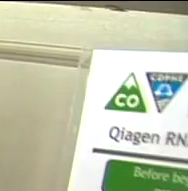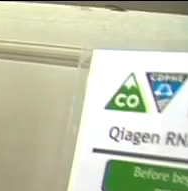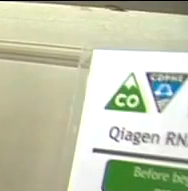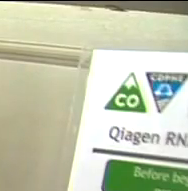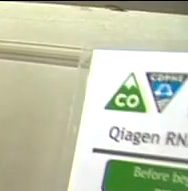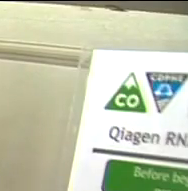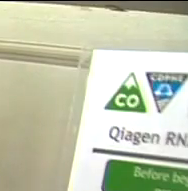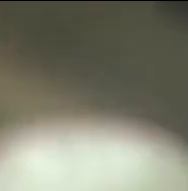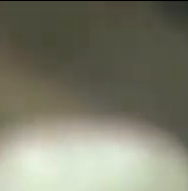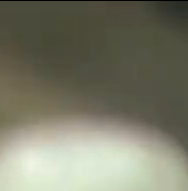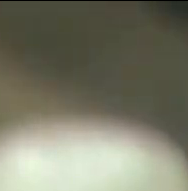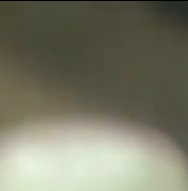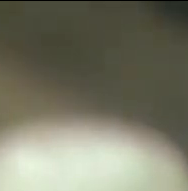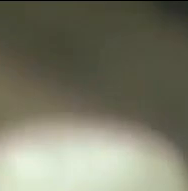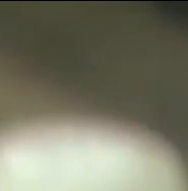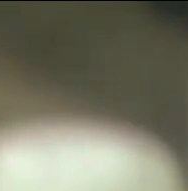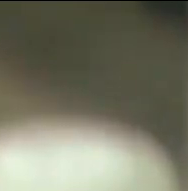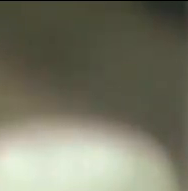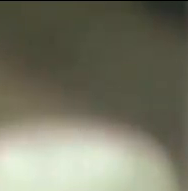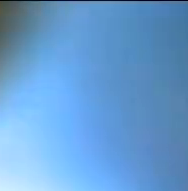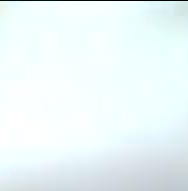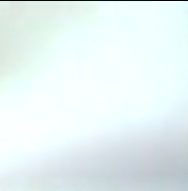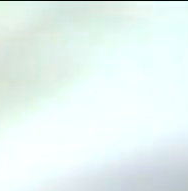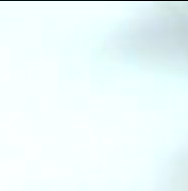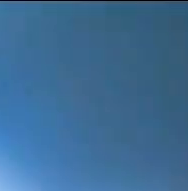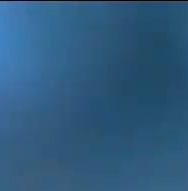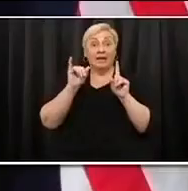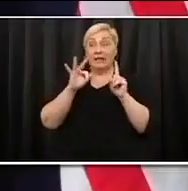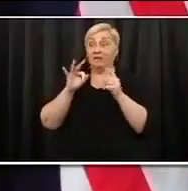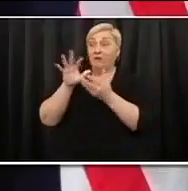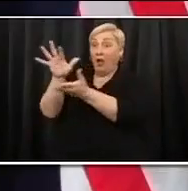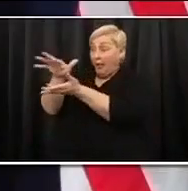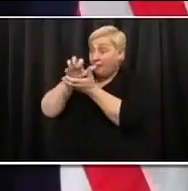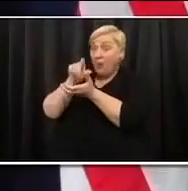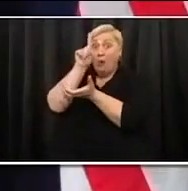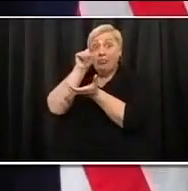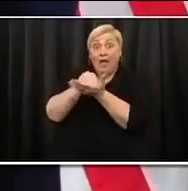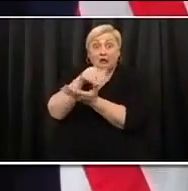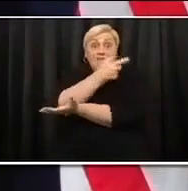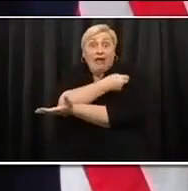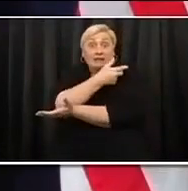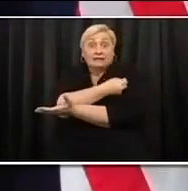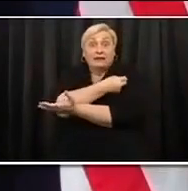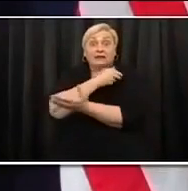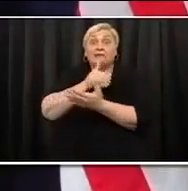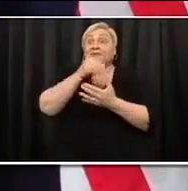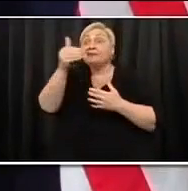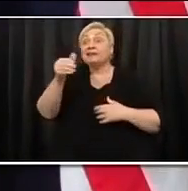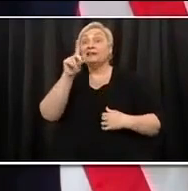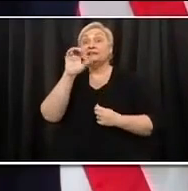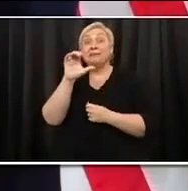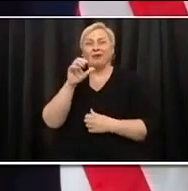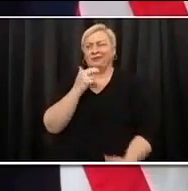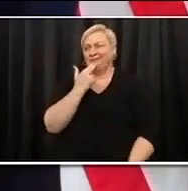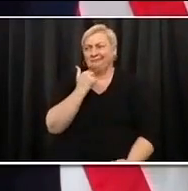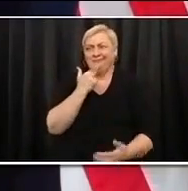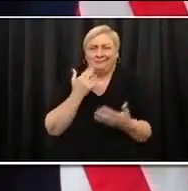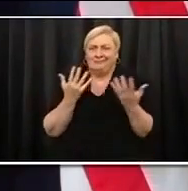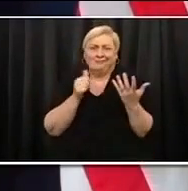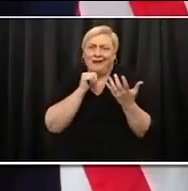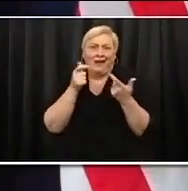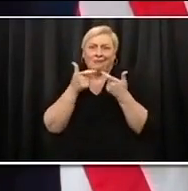have to prioritize who gets it first. If we get, 1,000 vaccines in December, that doesn't make much of a difference at all